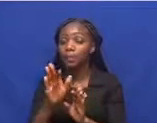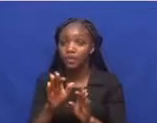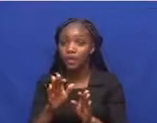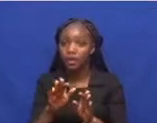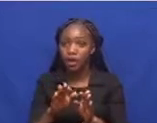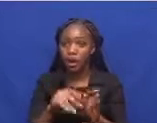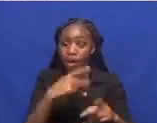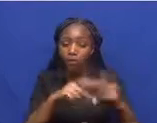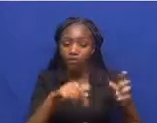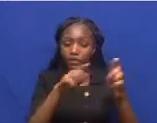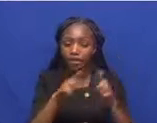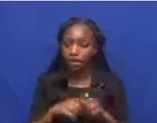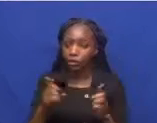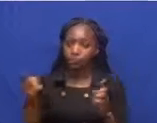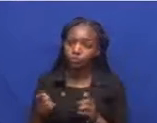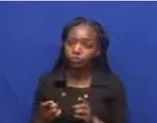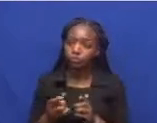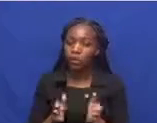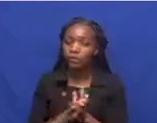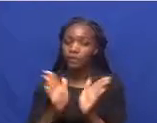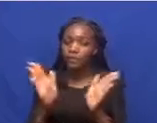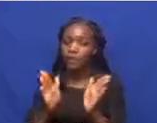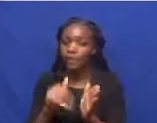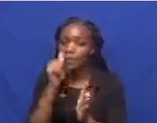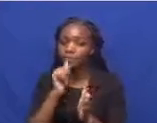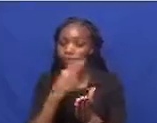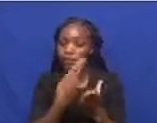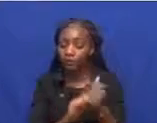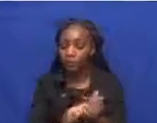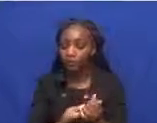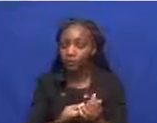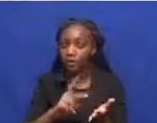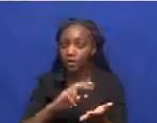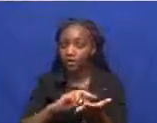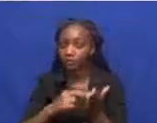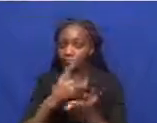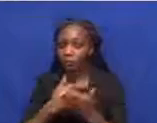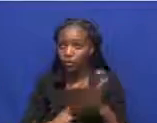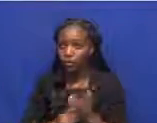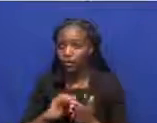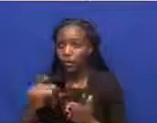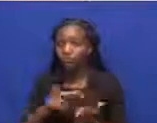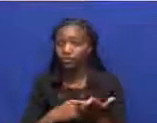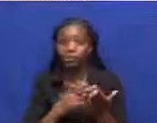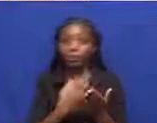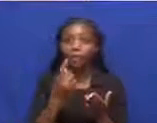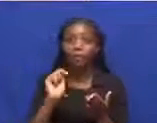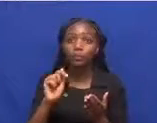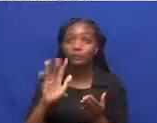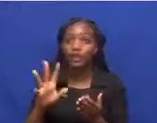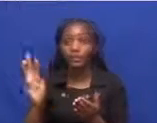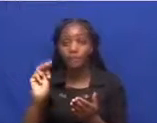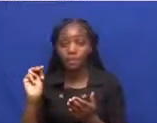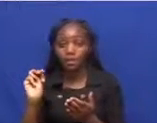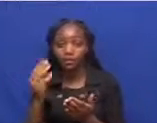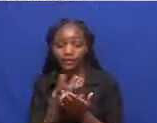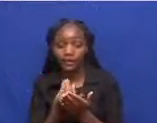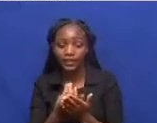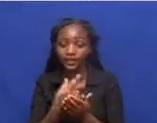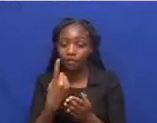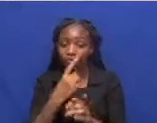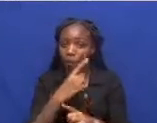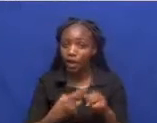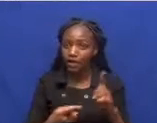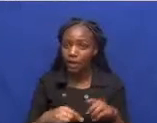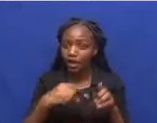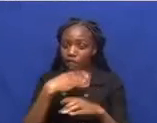original public-private partnership project, counties would have paid 1.5 billion shillings per year for all 47 counties,